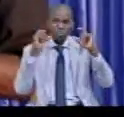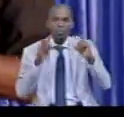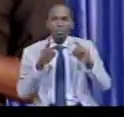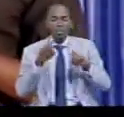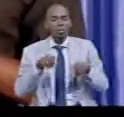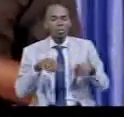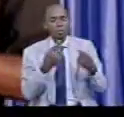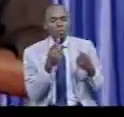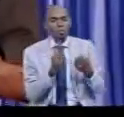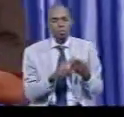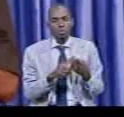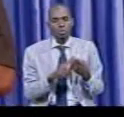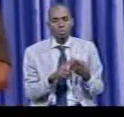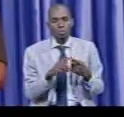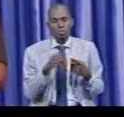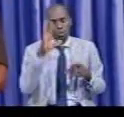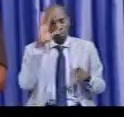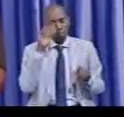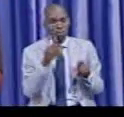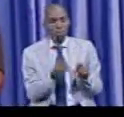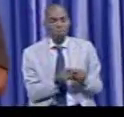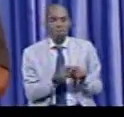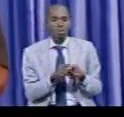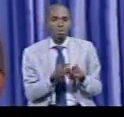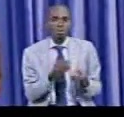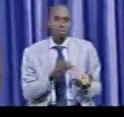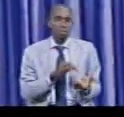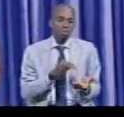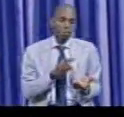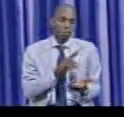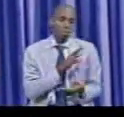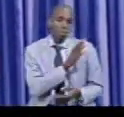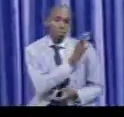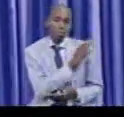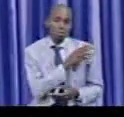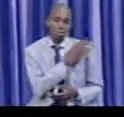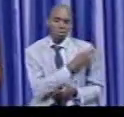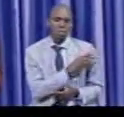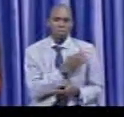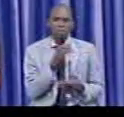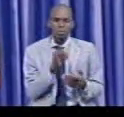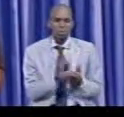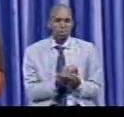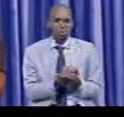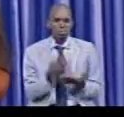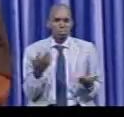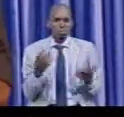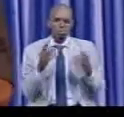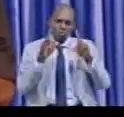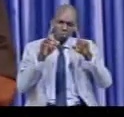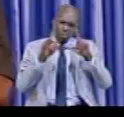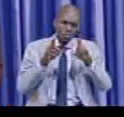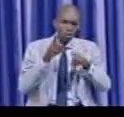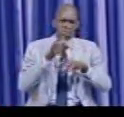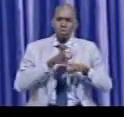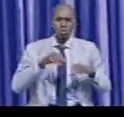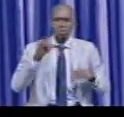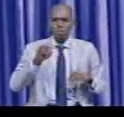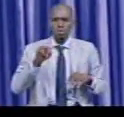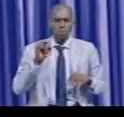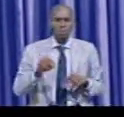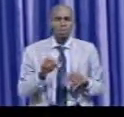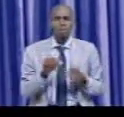and after the examination, he said, no, we can't give you any other lens than the one you are